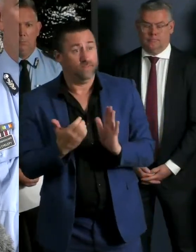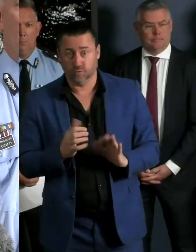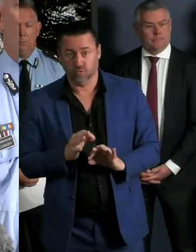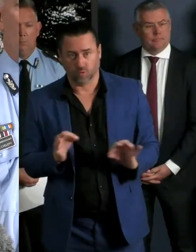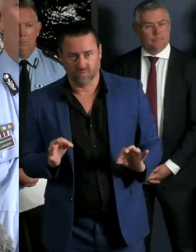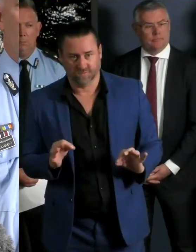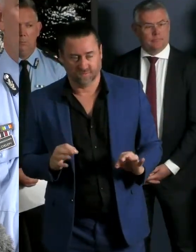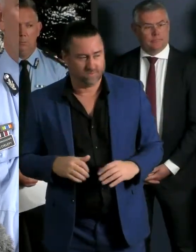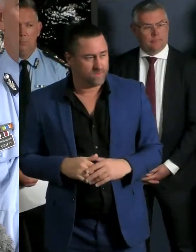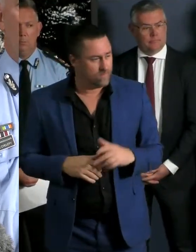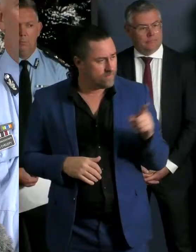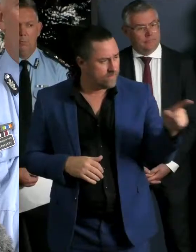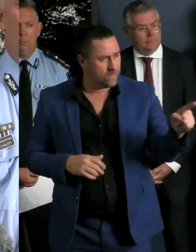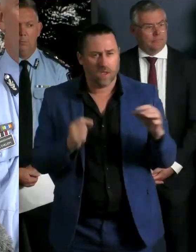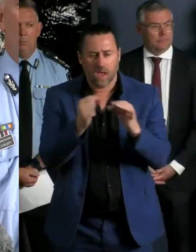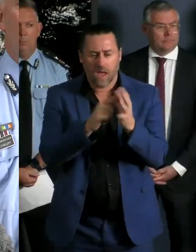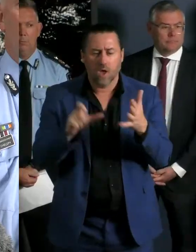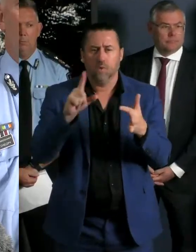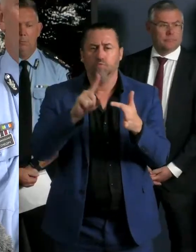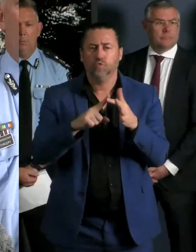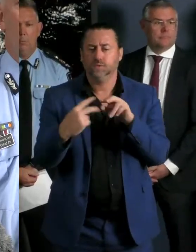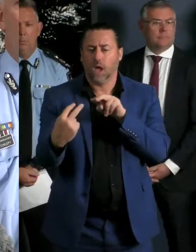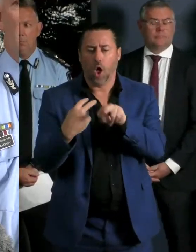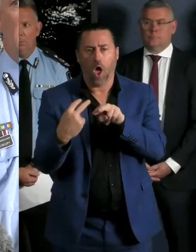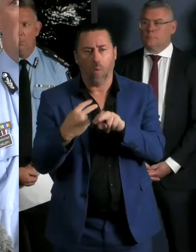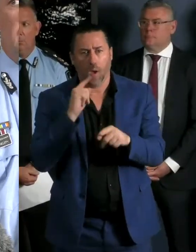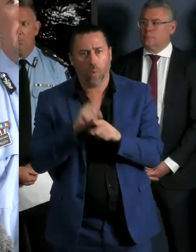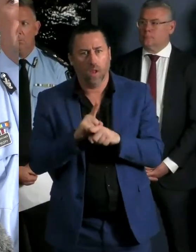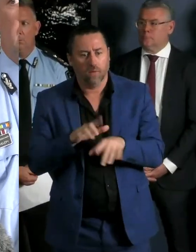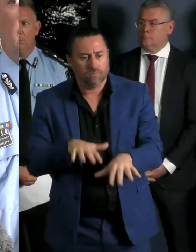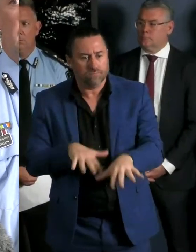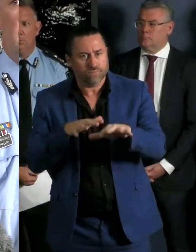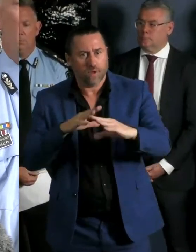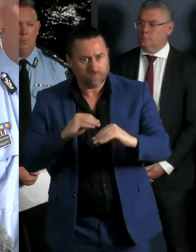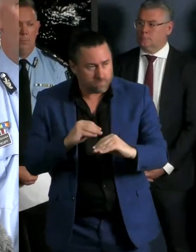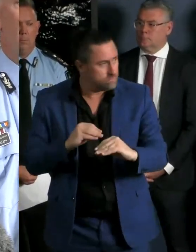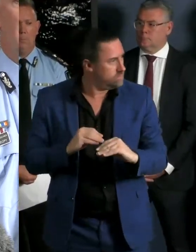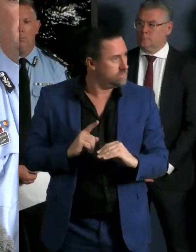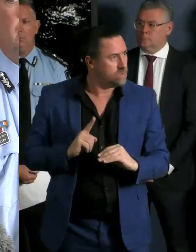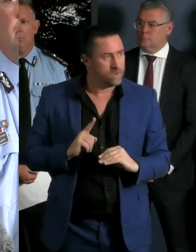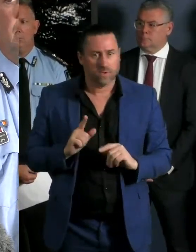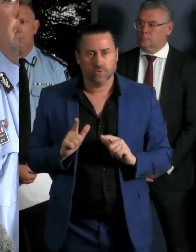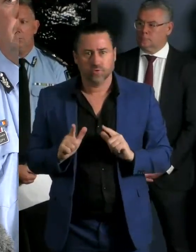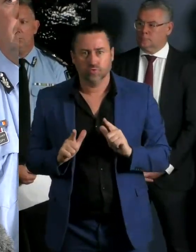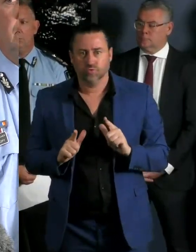Are you expecting the Bruce Highway to be up? Yes, I might. Is the transport?